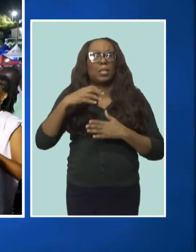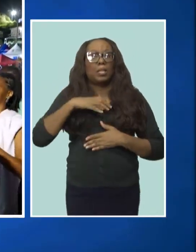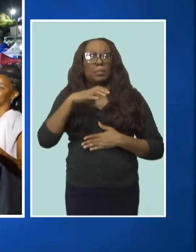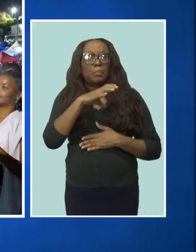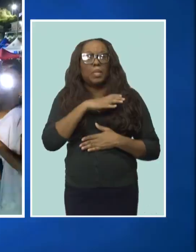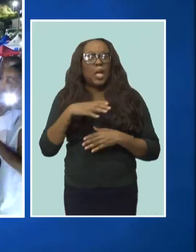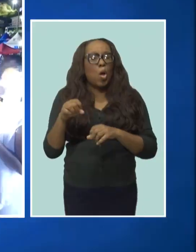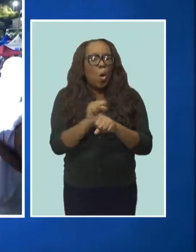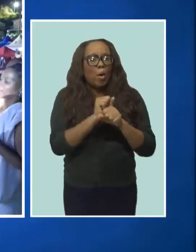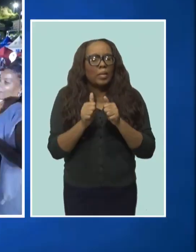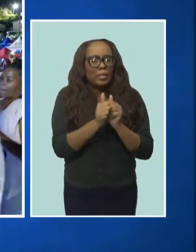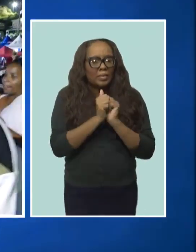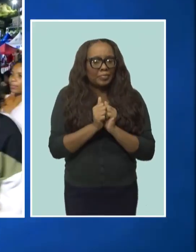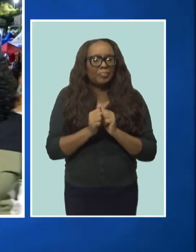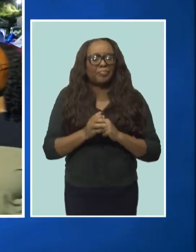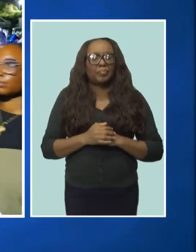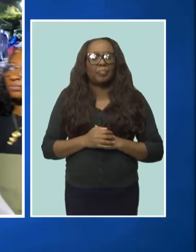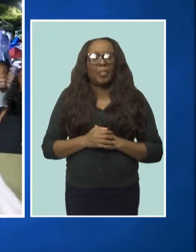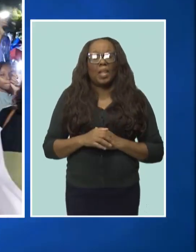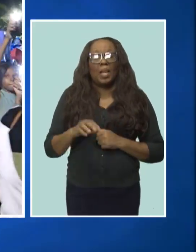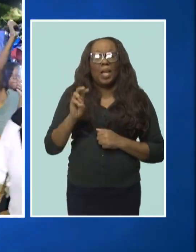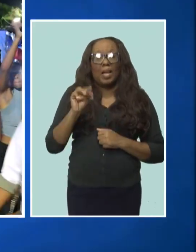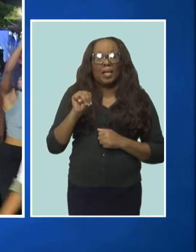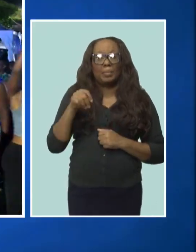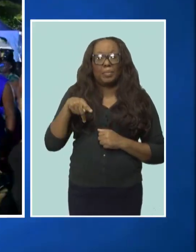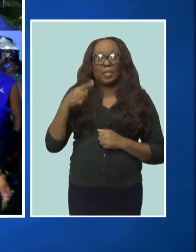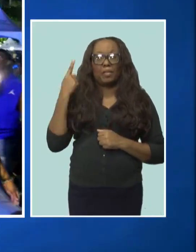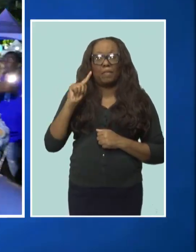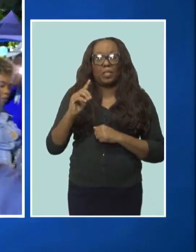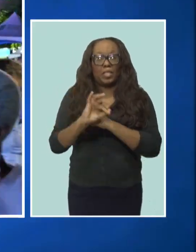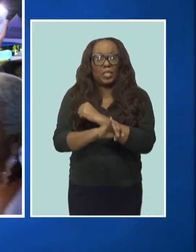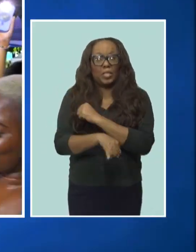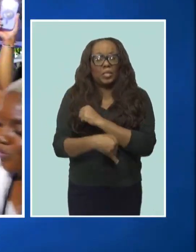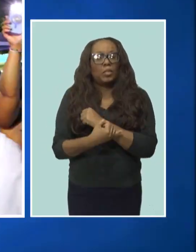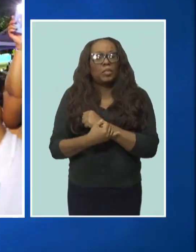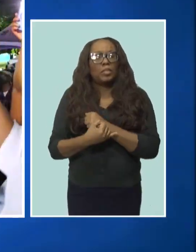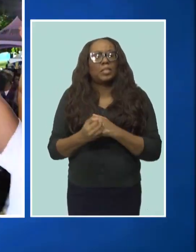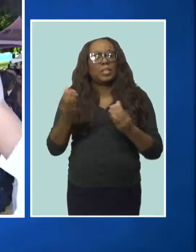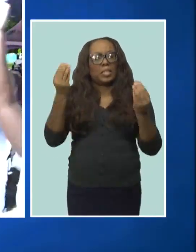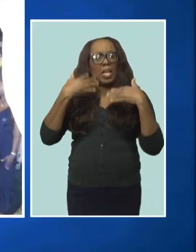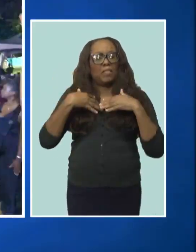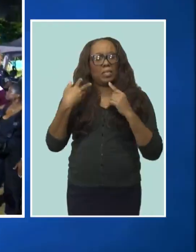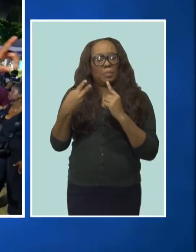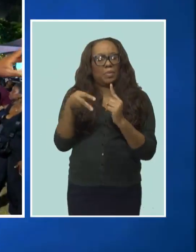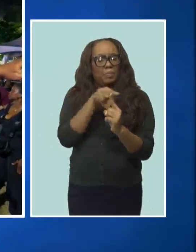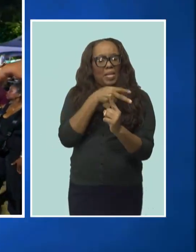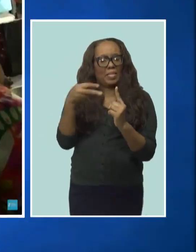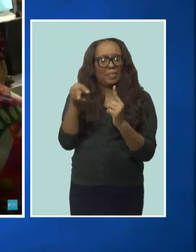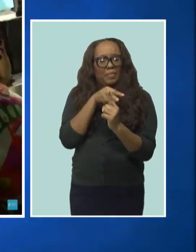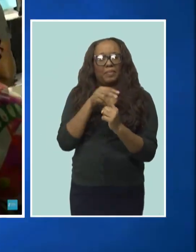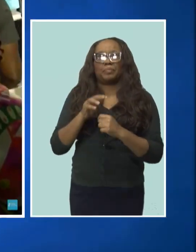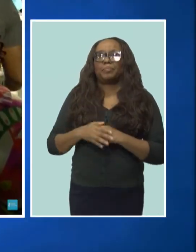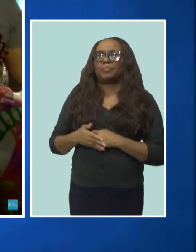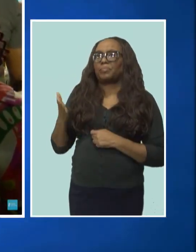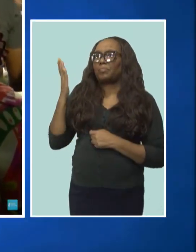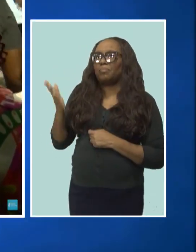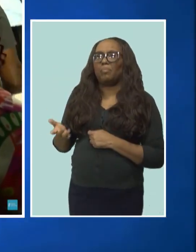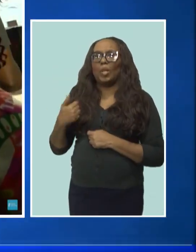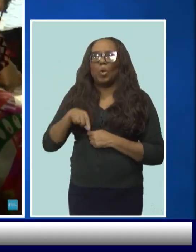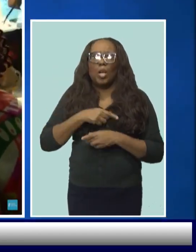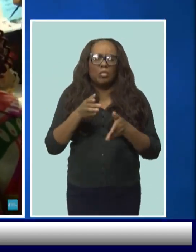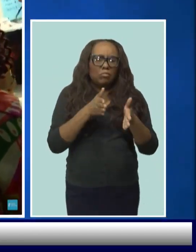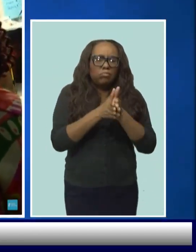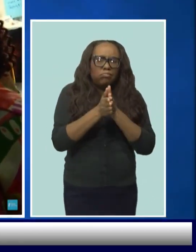of Parliament for St. Joseph Attorney General Dale Marshall gave this perspective. We've been really looking forward to this. Remember, of